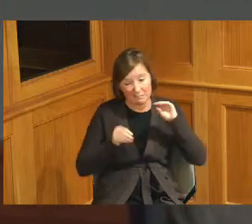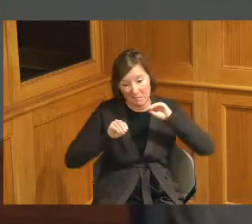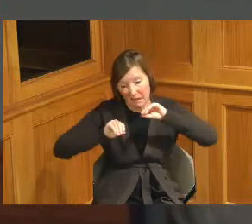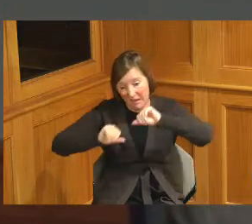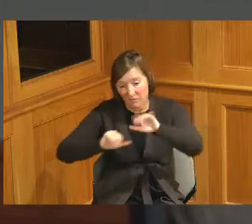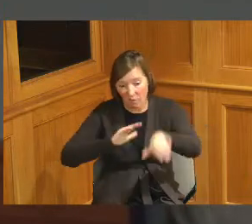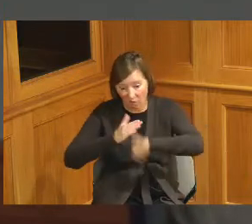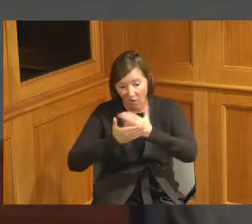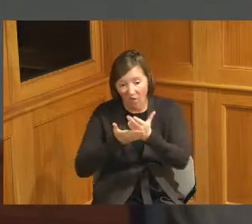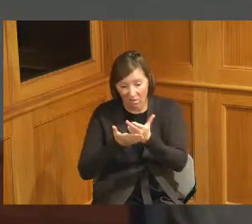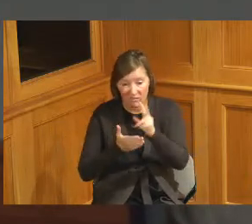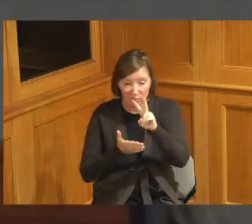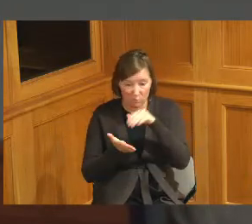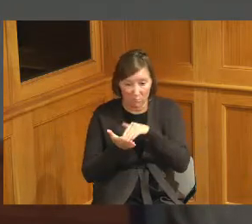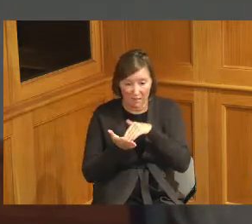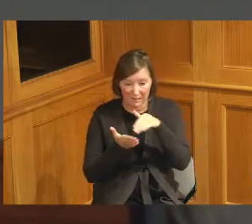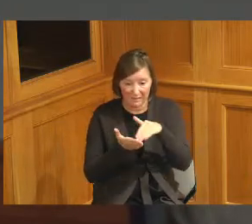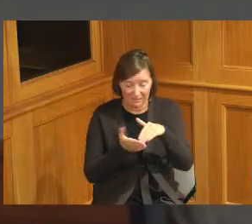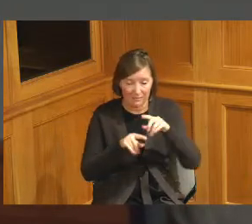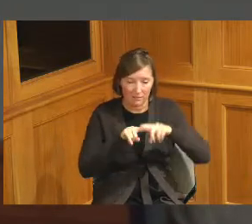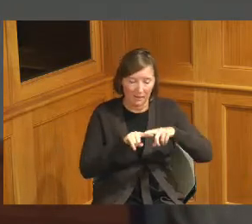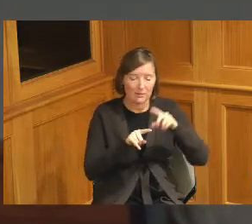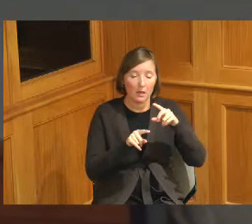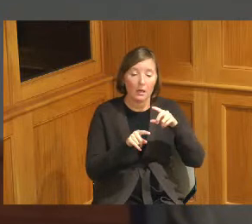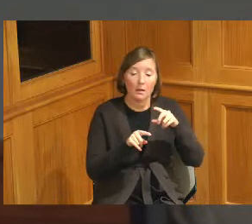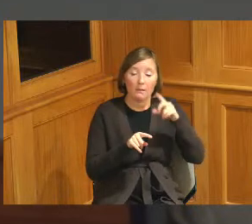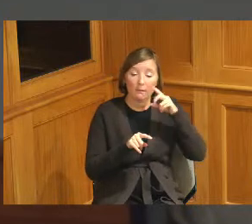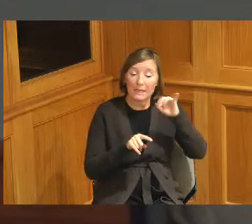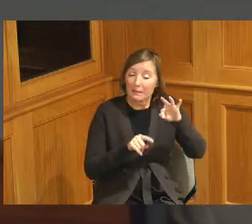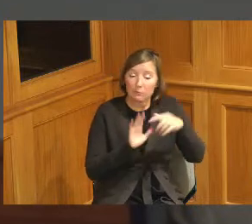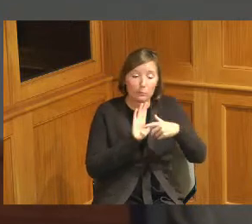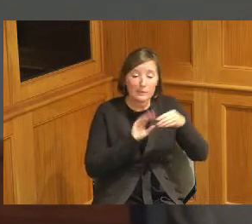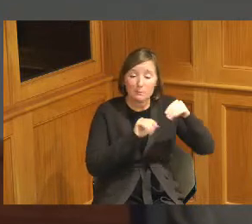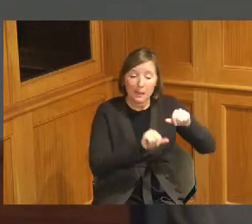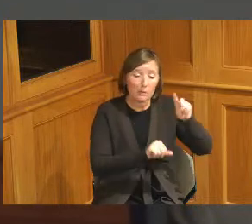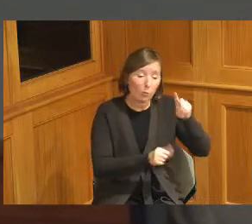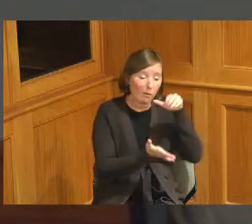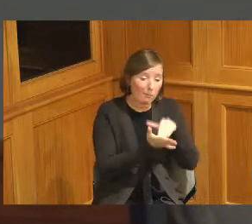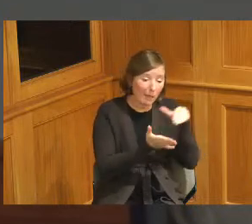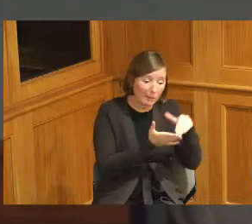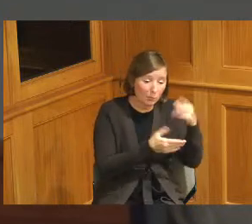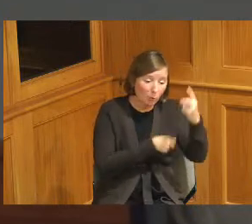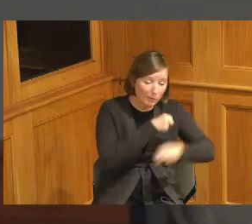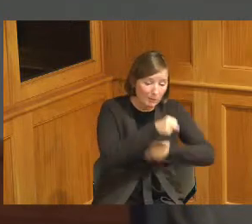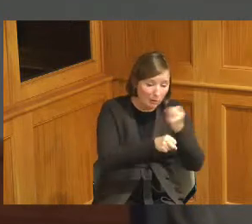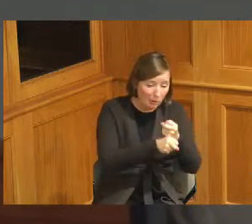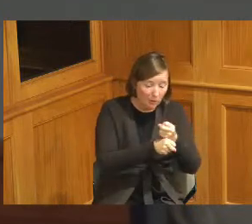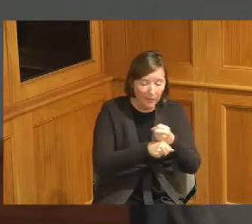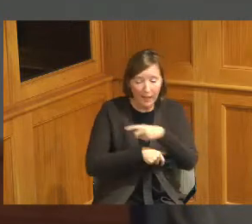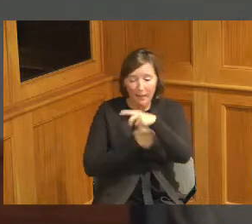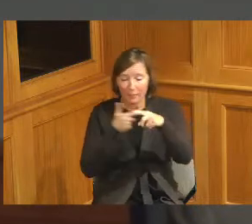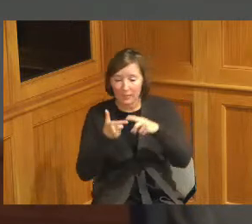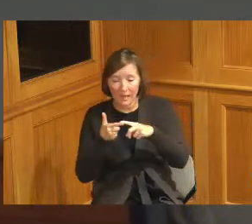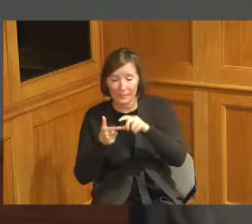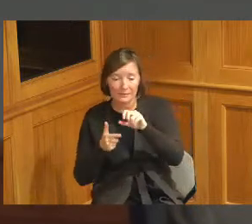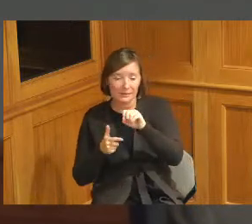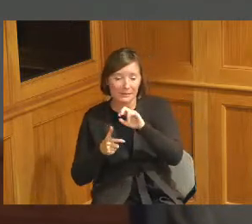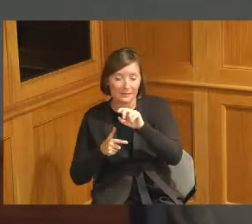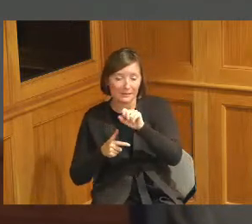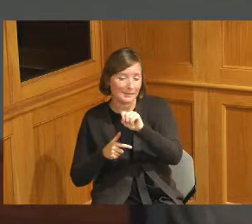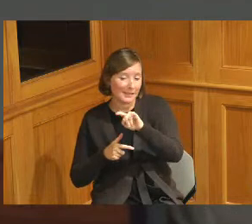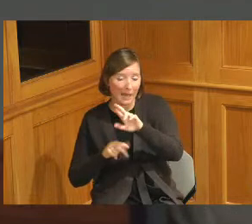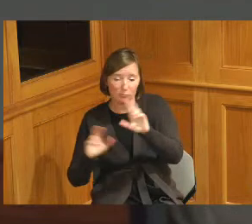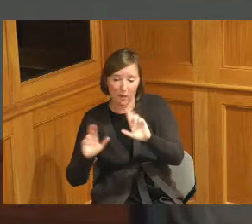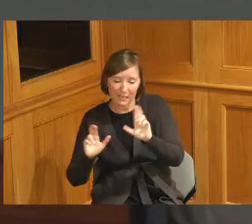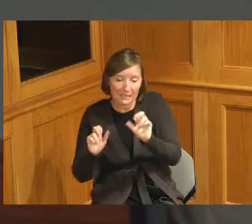is if we didn't spend, let's say we only spent $1 million in a year, we don't typically then make the site readiness line item 3 million